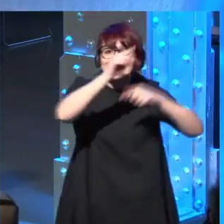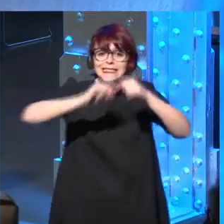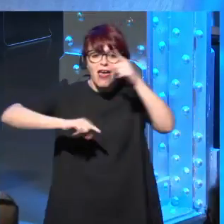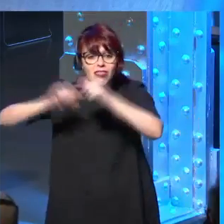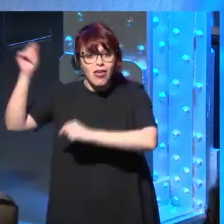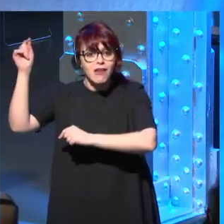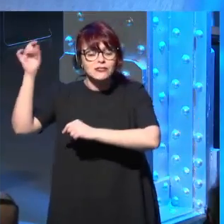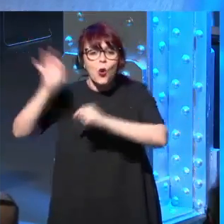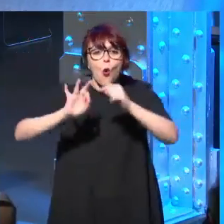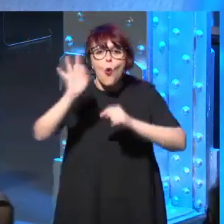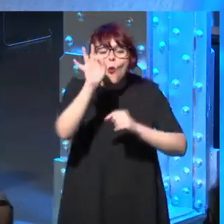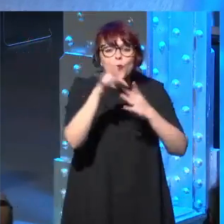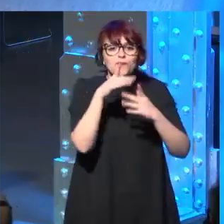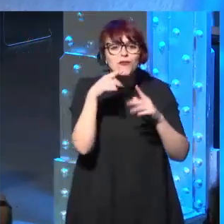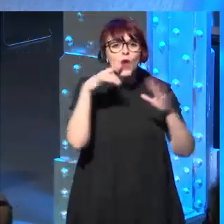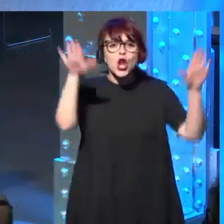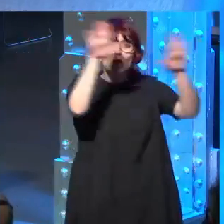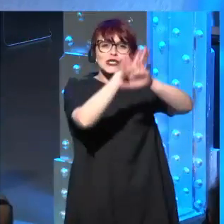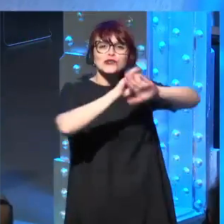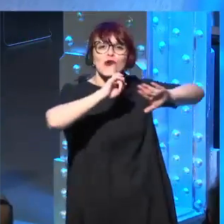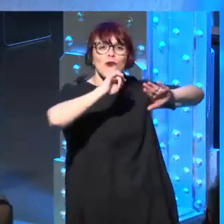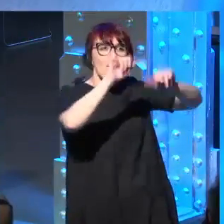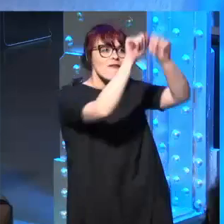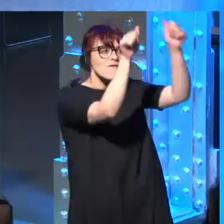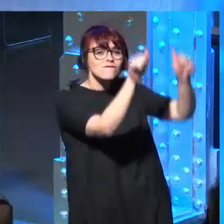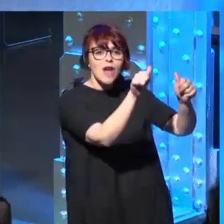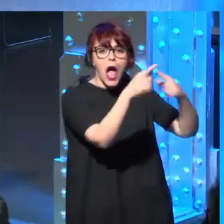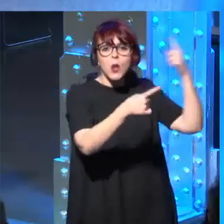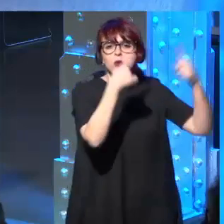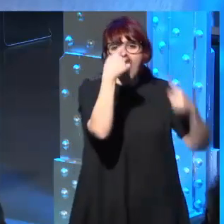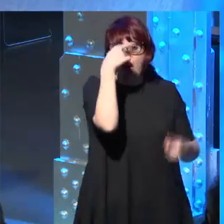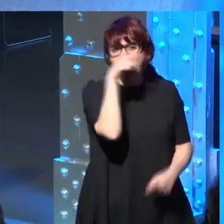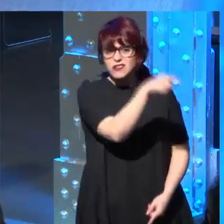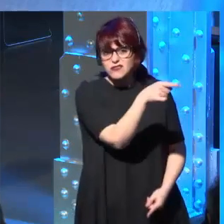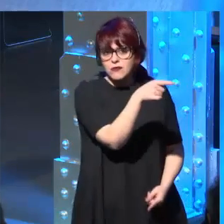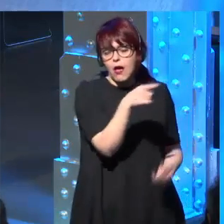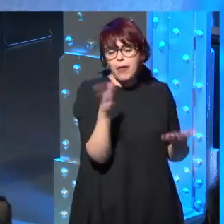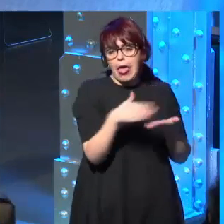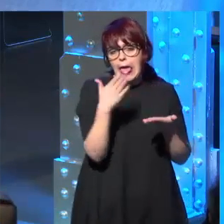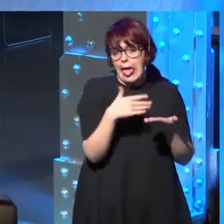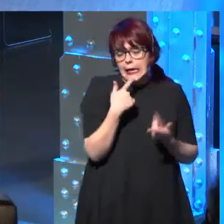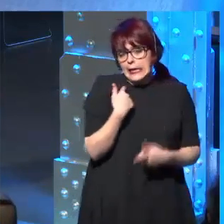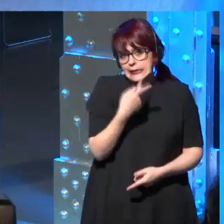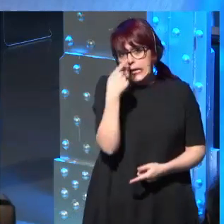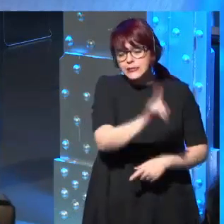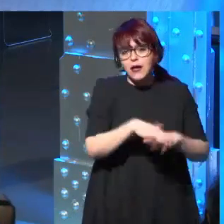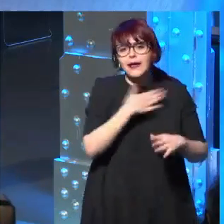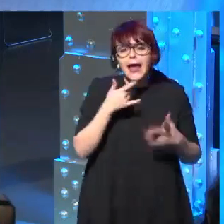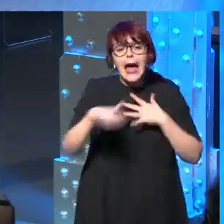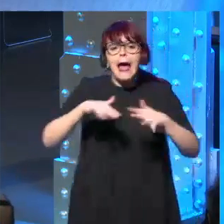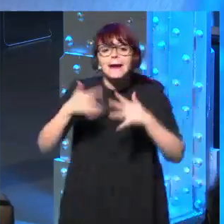the night looks. Some readers say, I don't like the descriptive passages, what's happening, let's go to action. But of course,